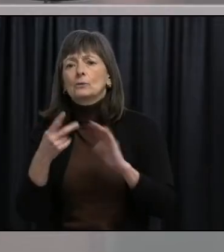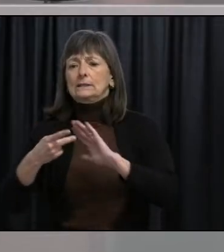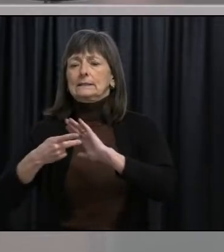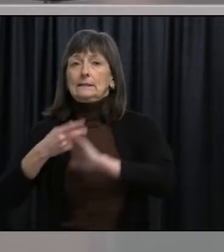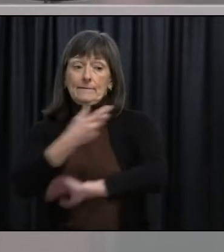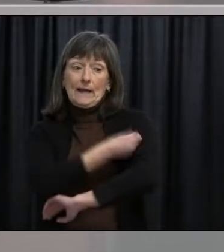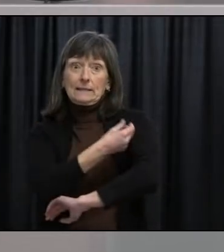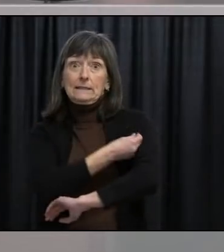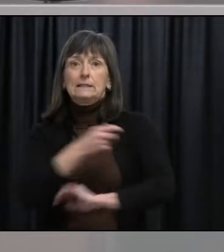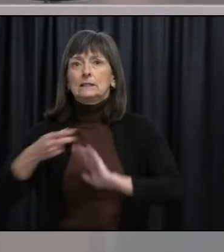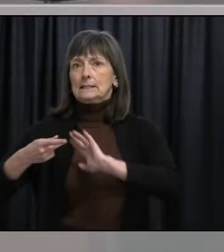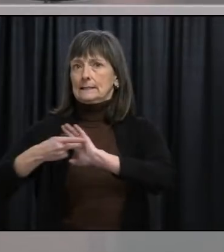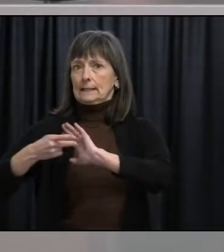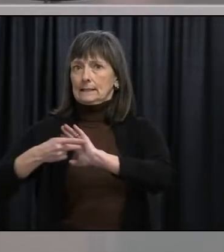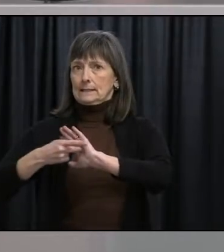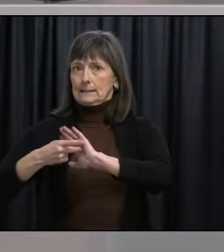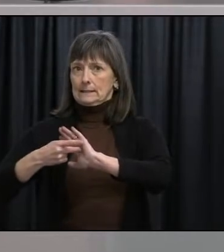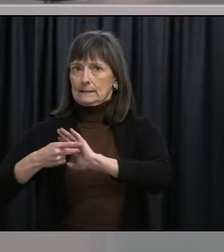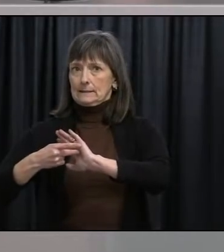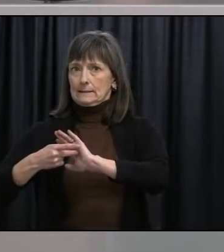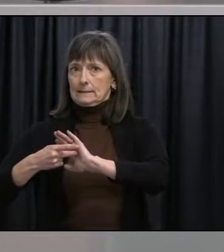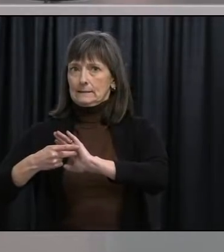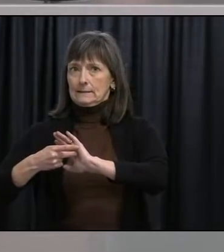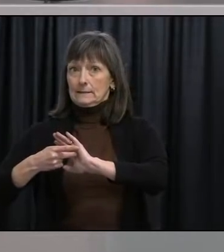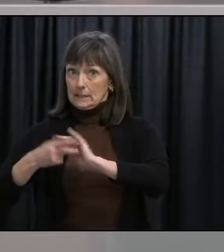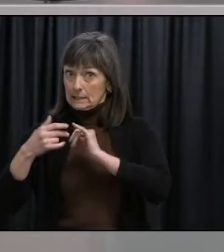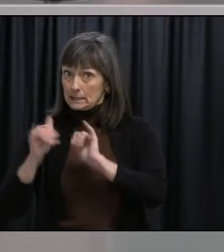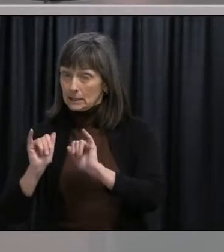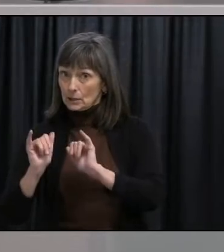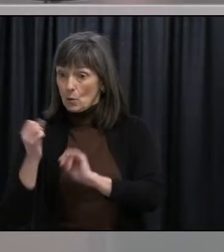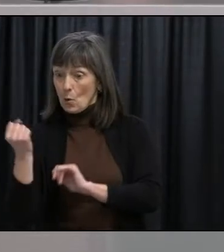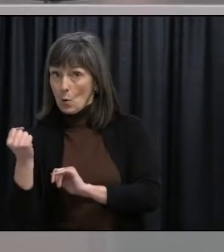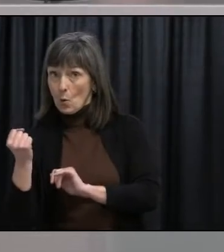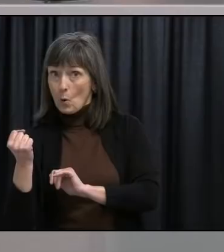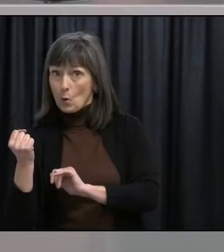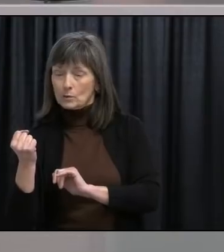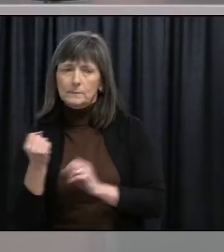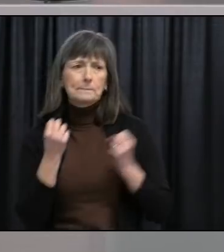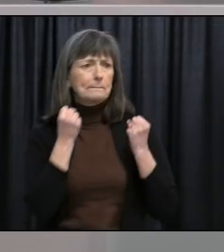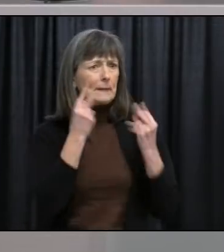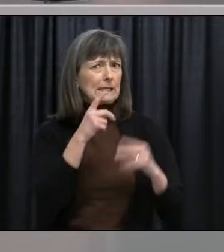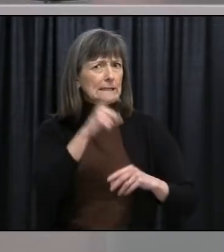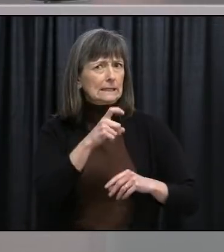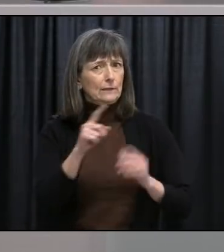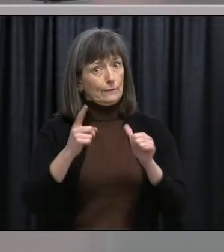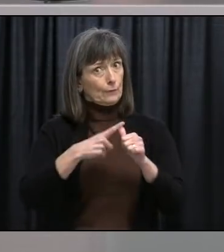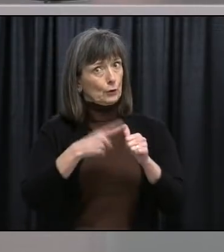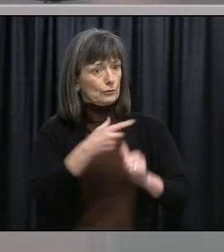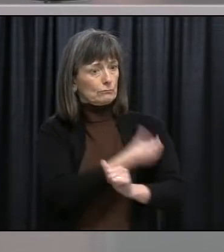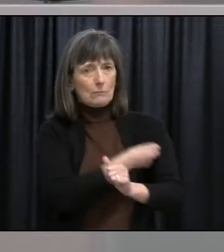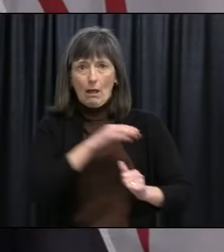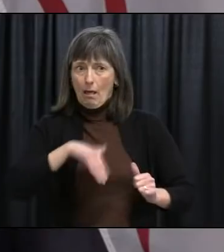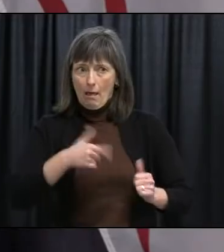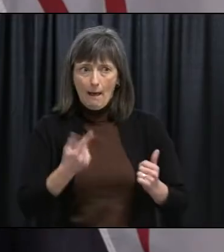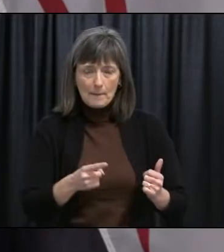still so many people who are needing their first dose of the vaccine.